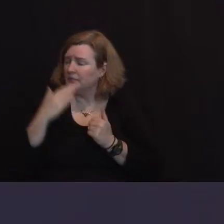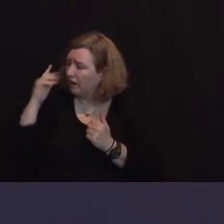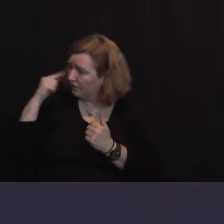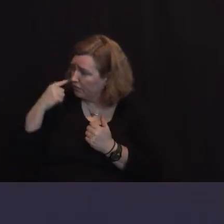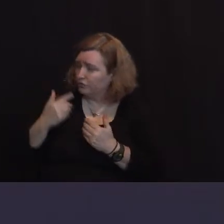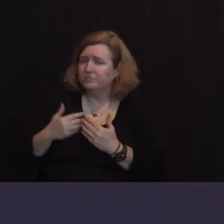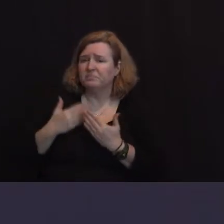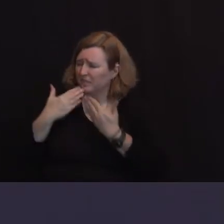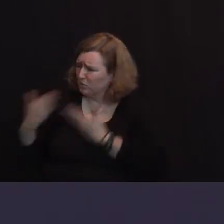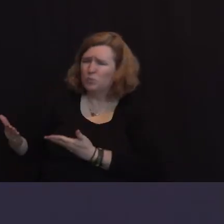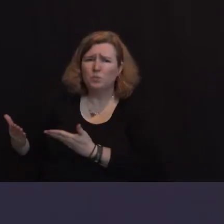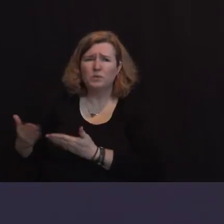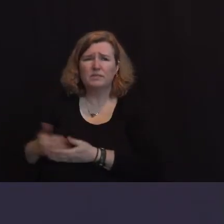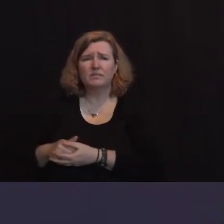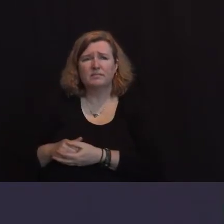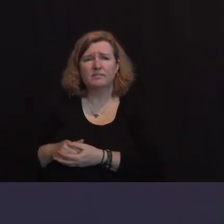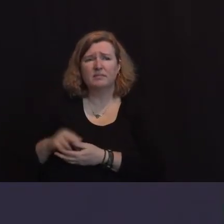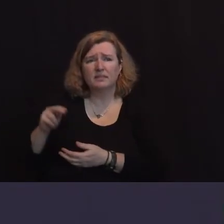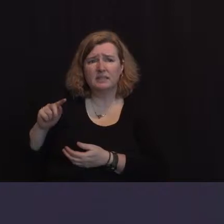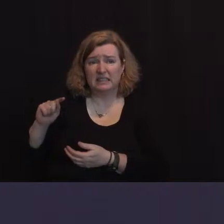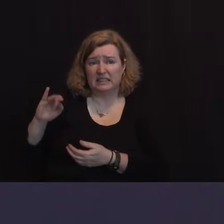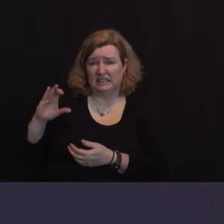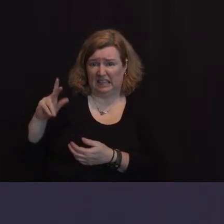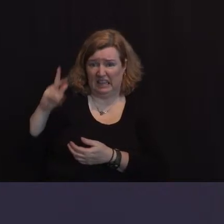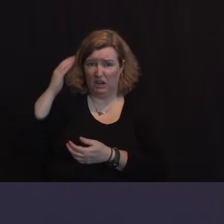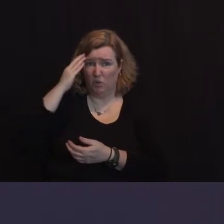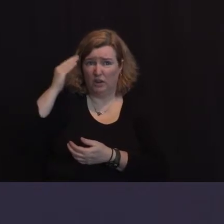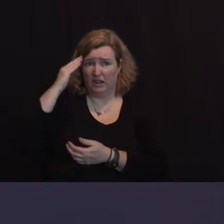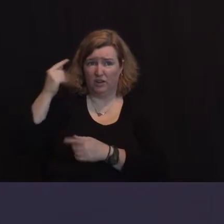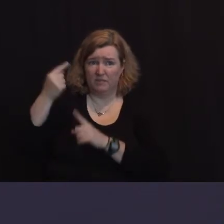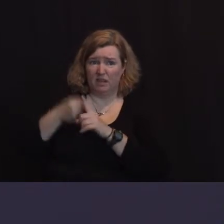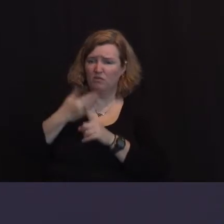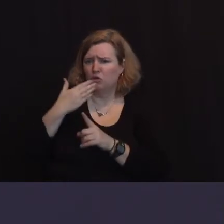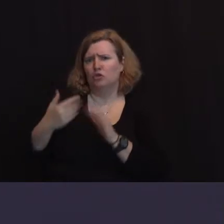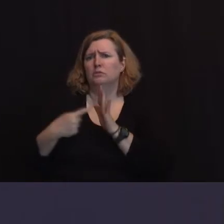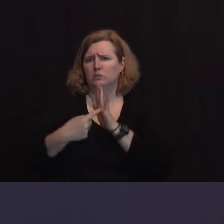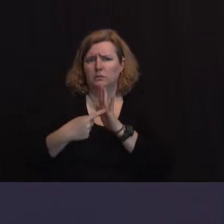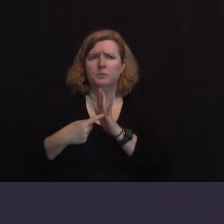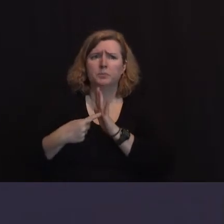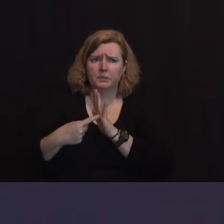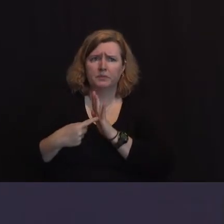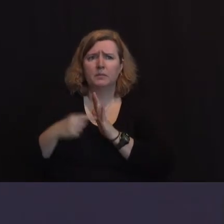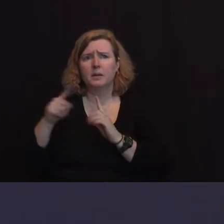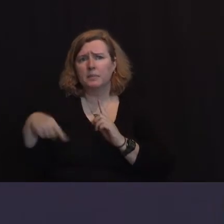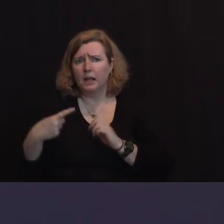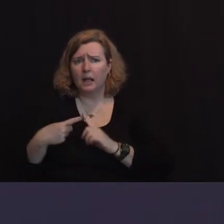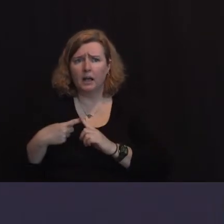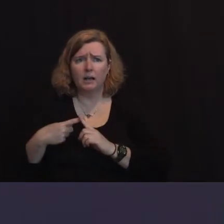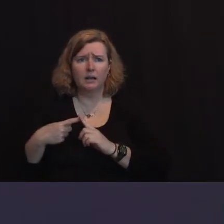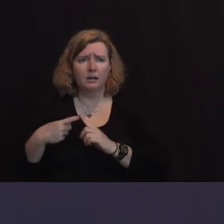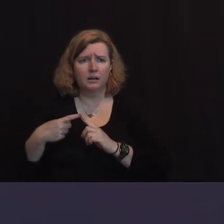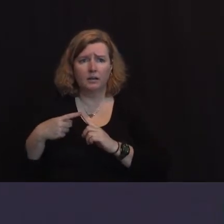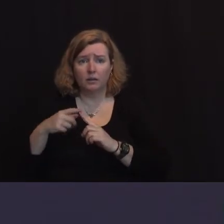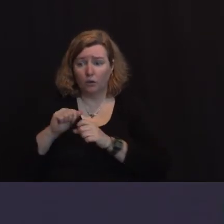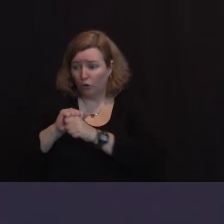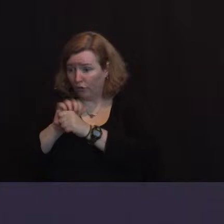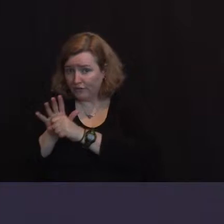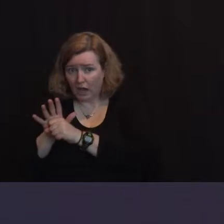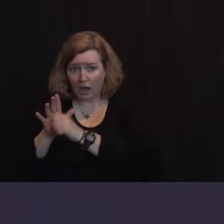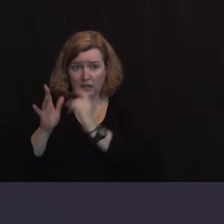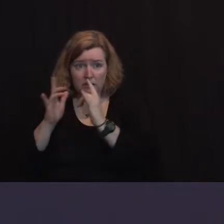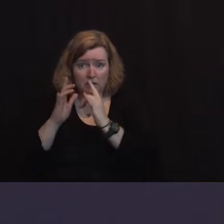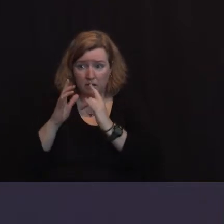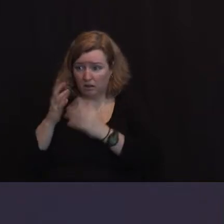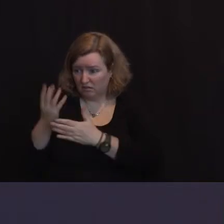another good example of, notwithstanding an overwhelming pandemic with an overwhelming loss of life,